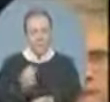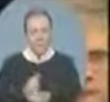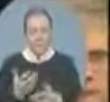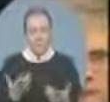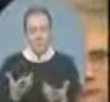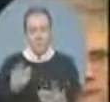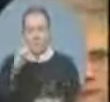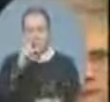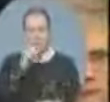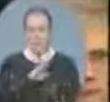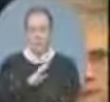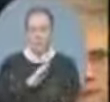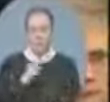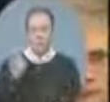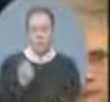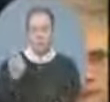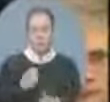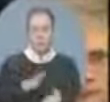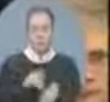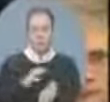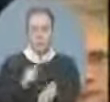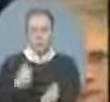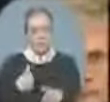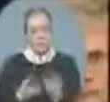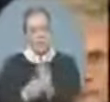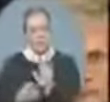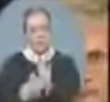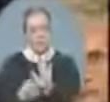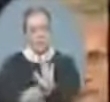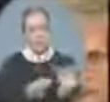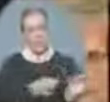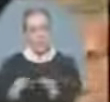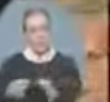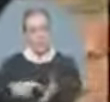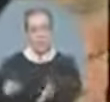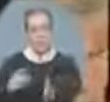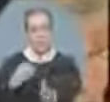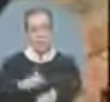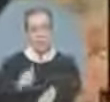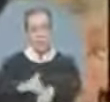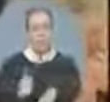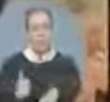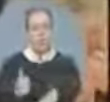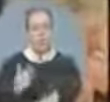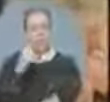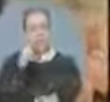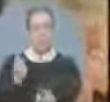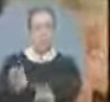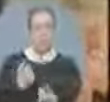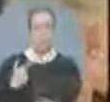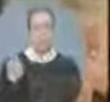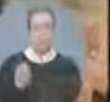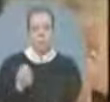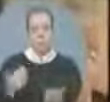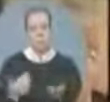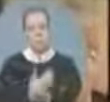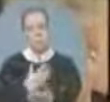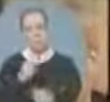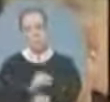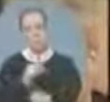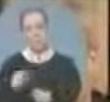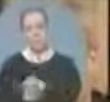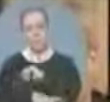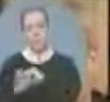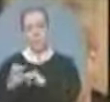whole lives. And why? Because this government has robbed the employment insurance program of billions of dollars just